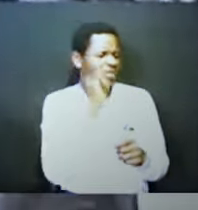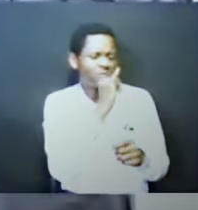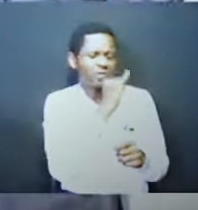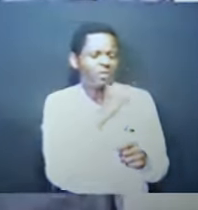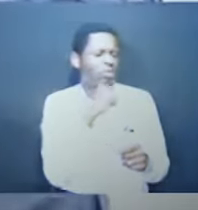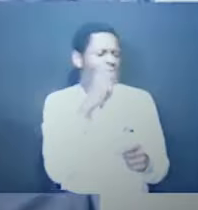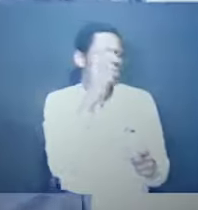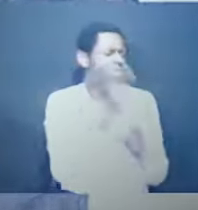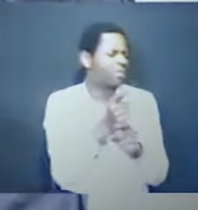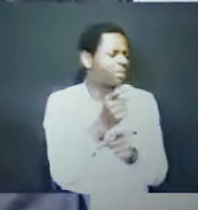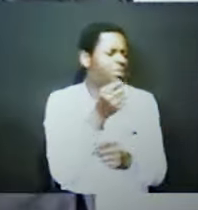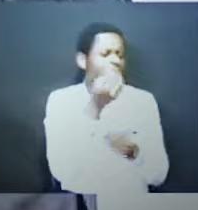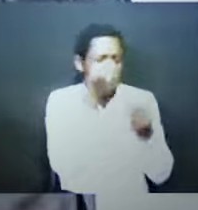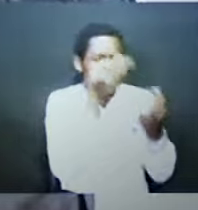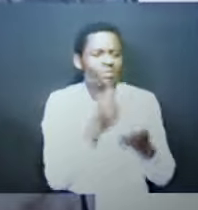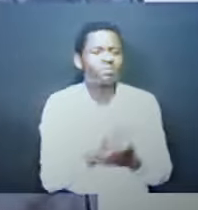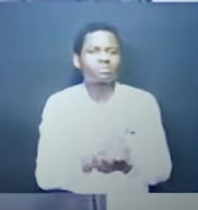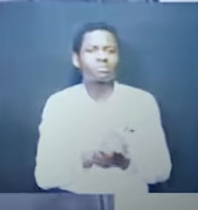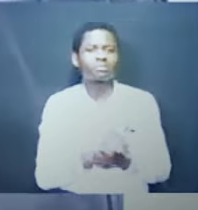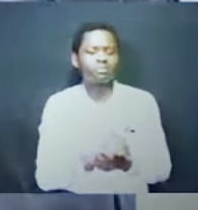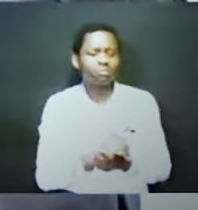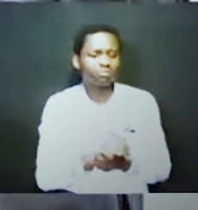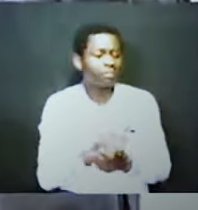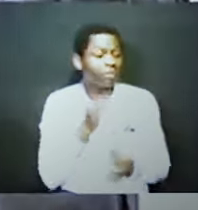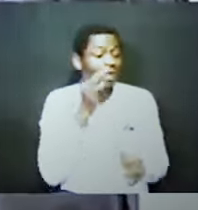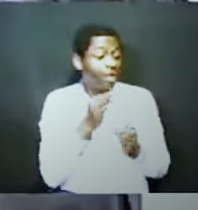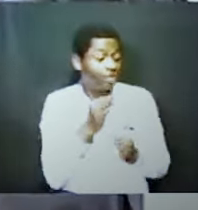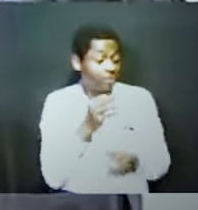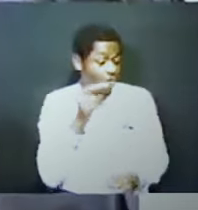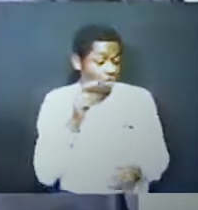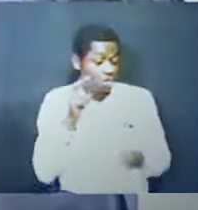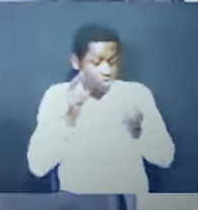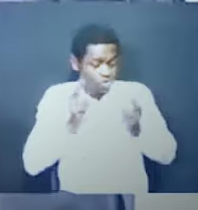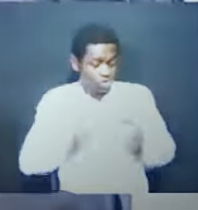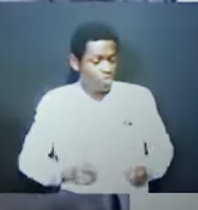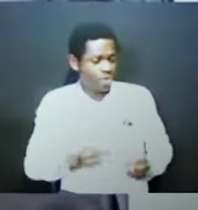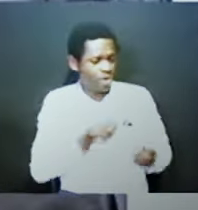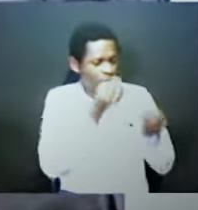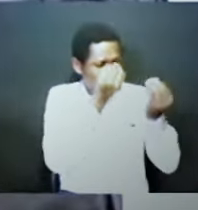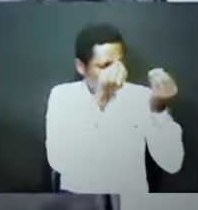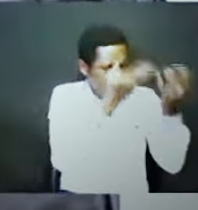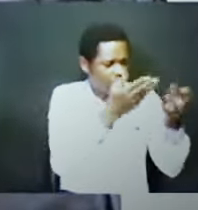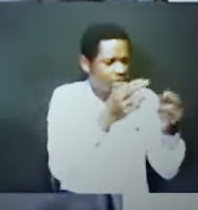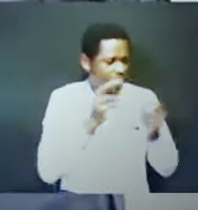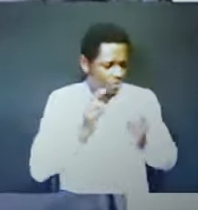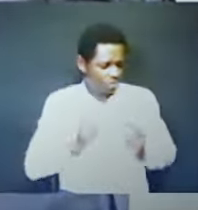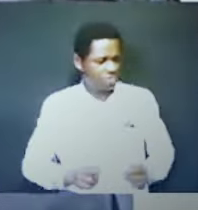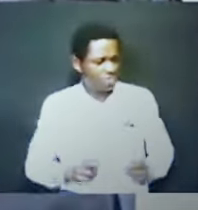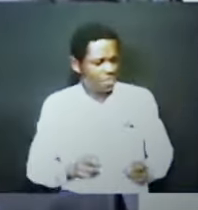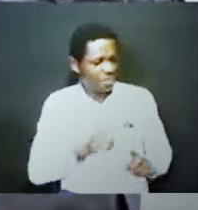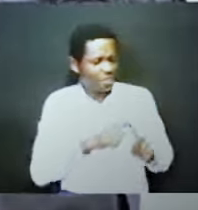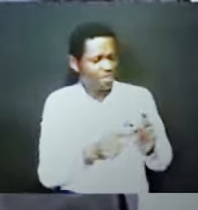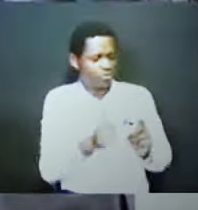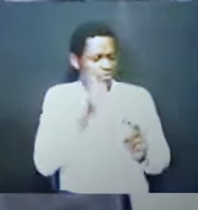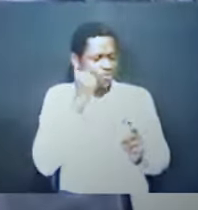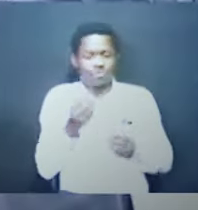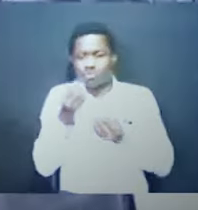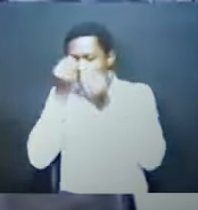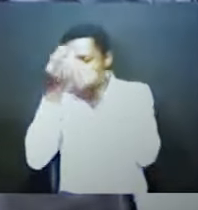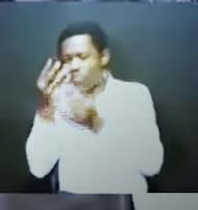Now, if human beings are even obeying human beings and they are not obeying the Creator, won't he be